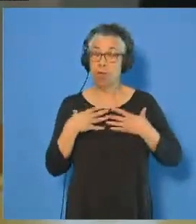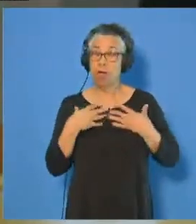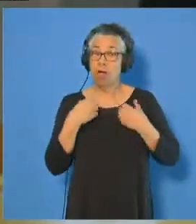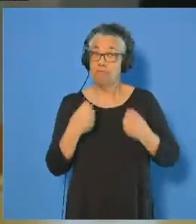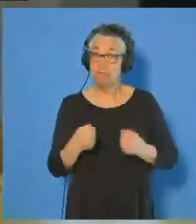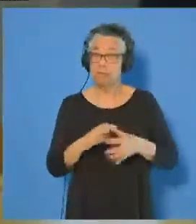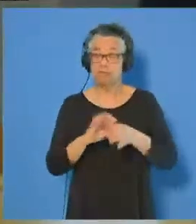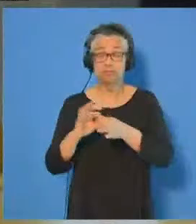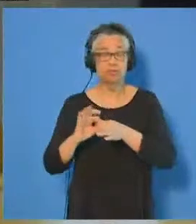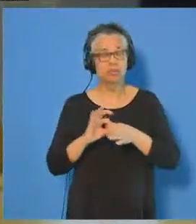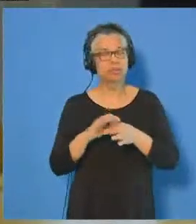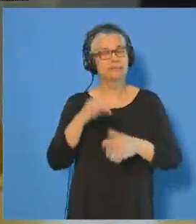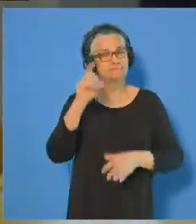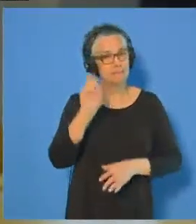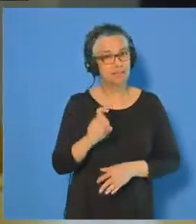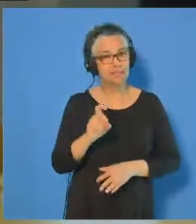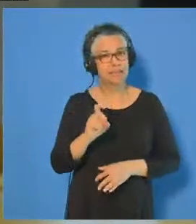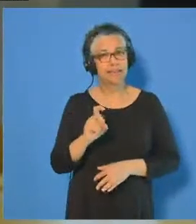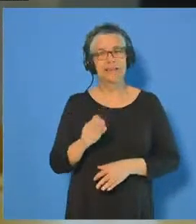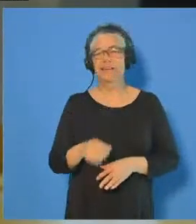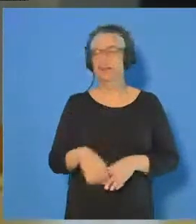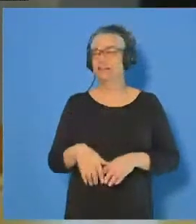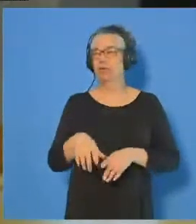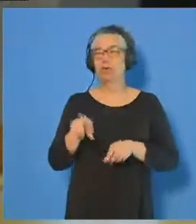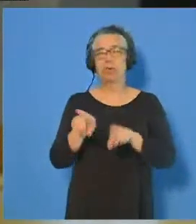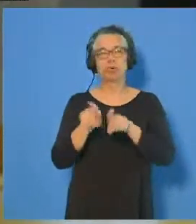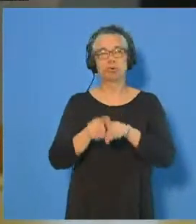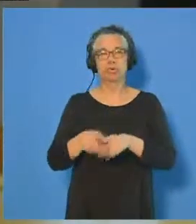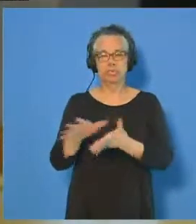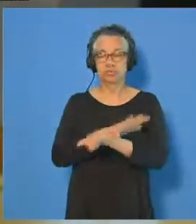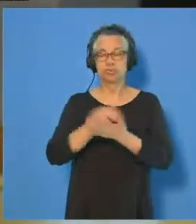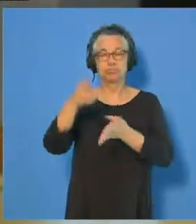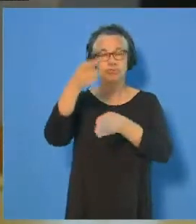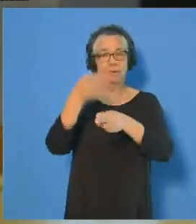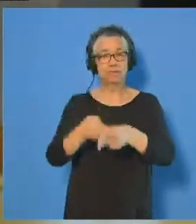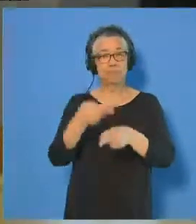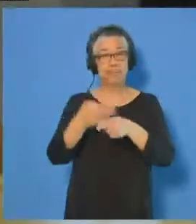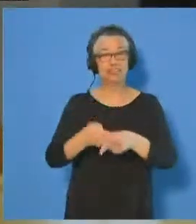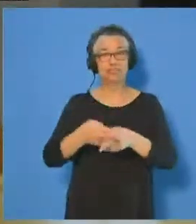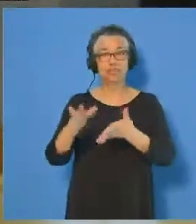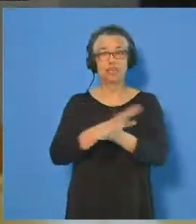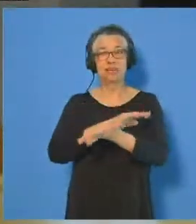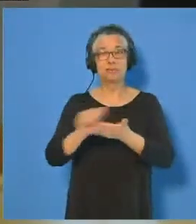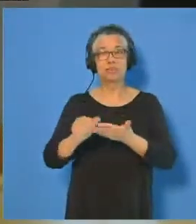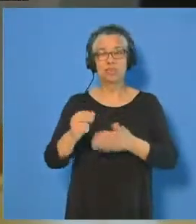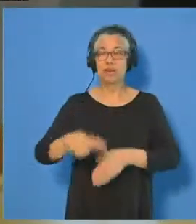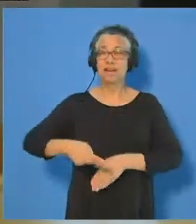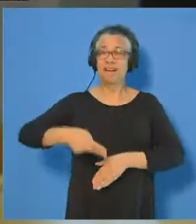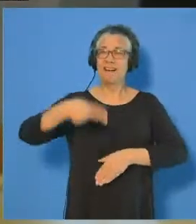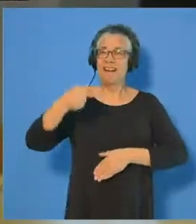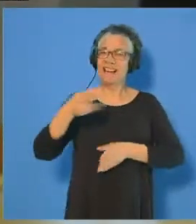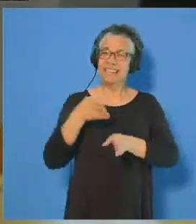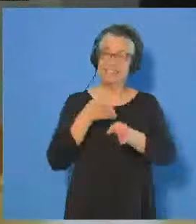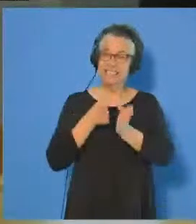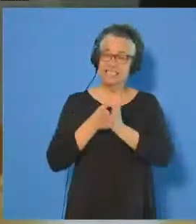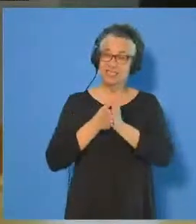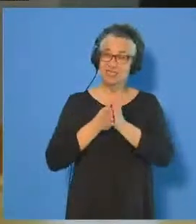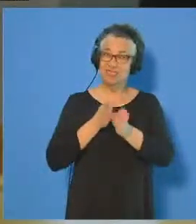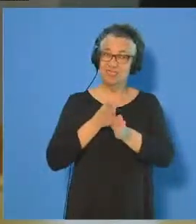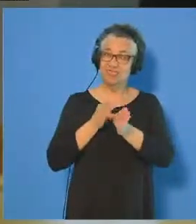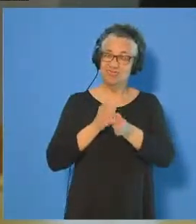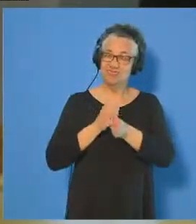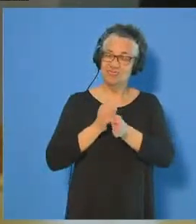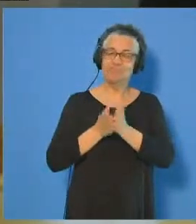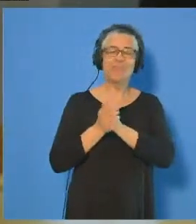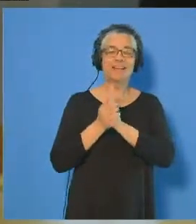risk causing wholly unjustified reputational damage to highly trained professionals trying to focus on